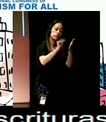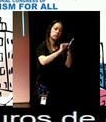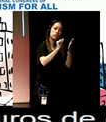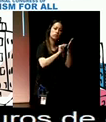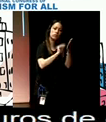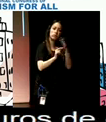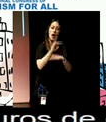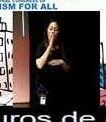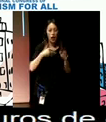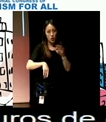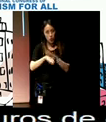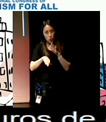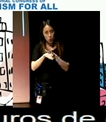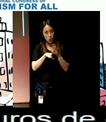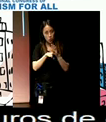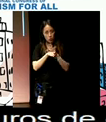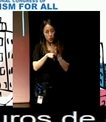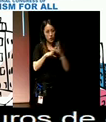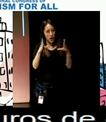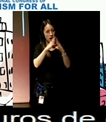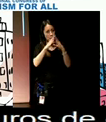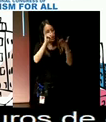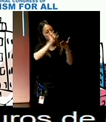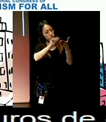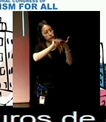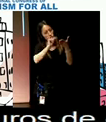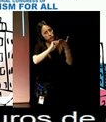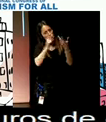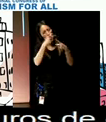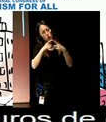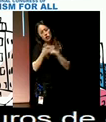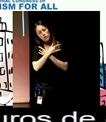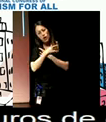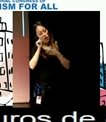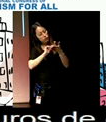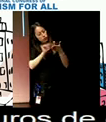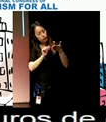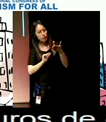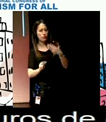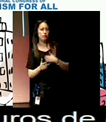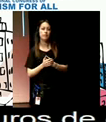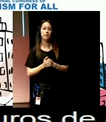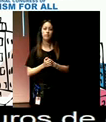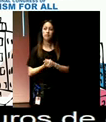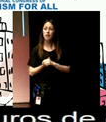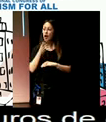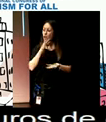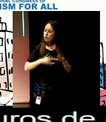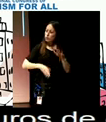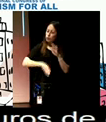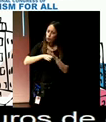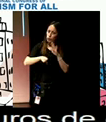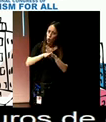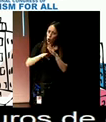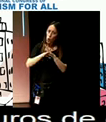We'll go on, and on the way to the Sea of Galilee, we will find the place that Jesus